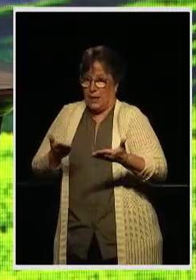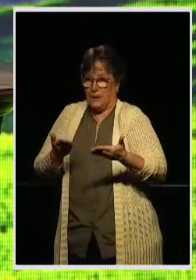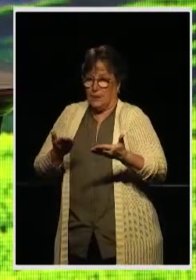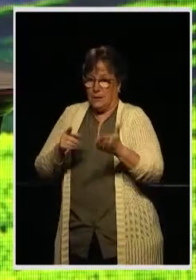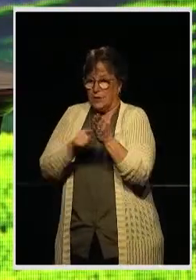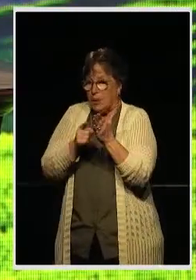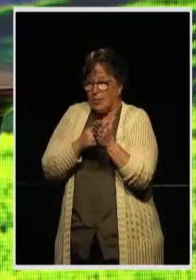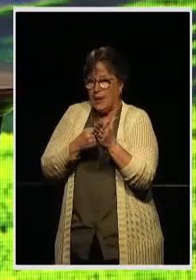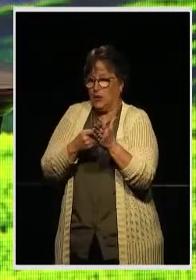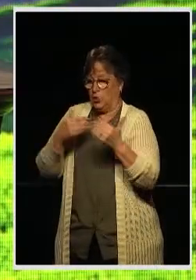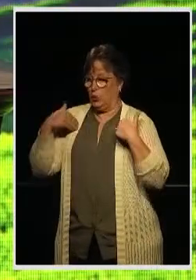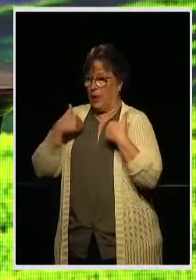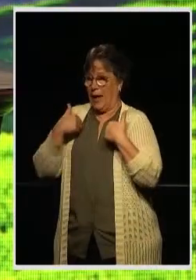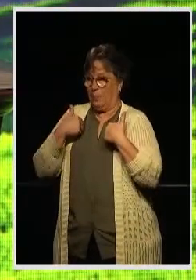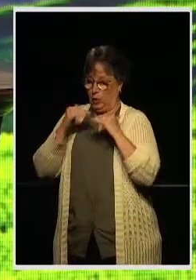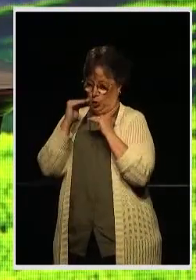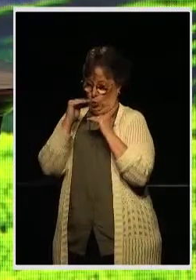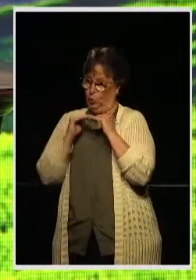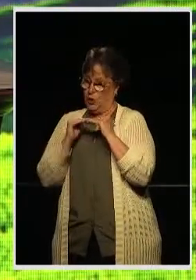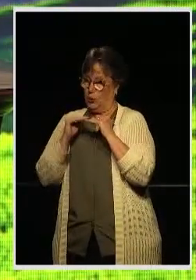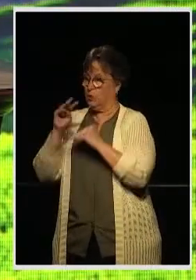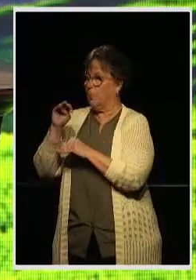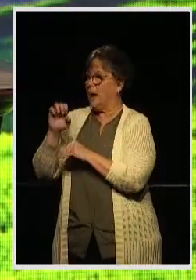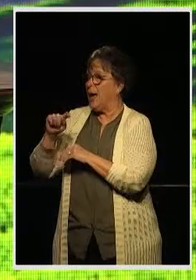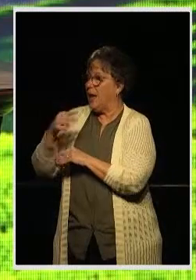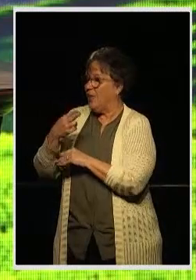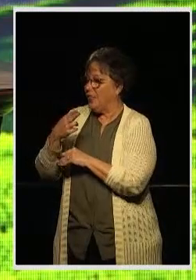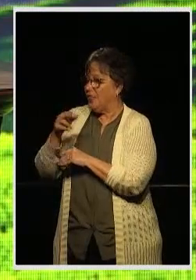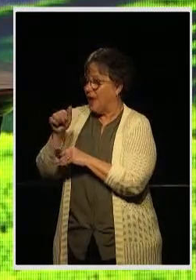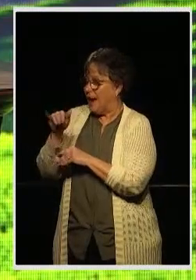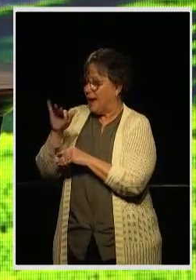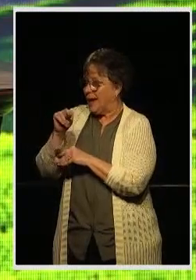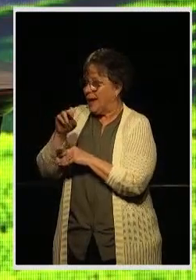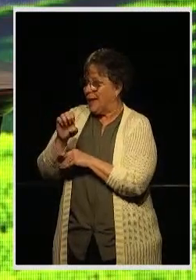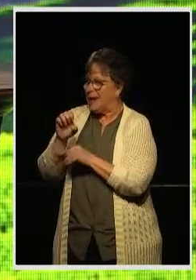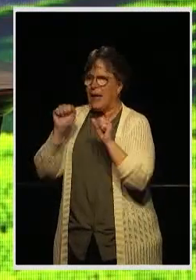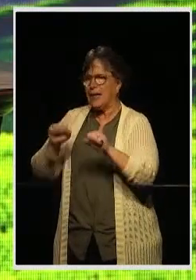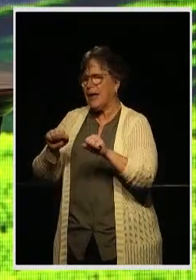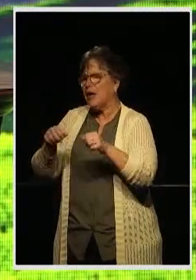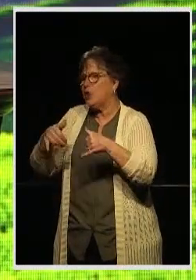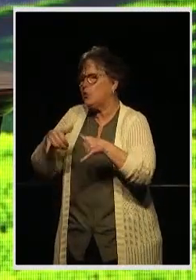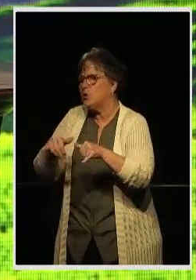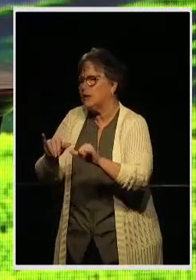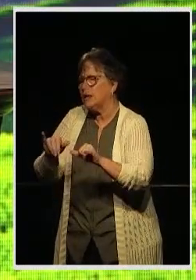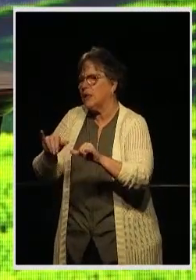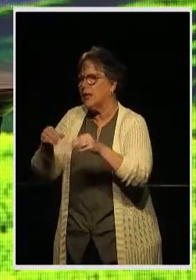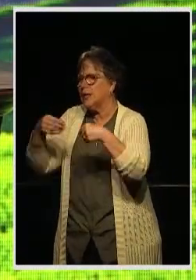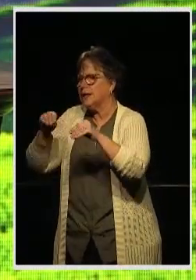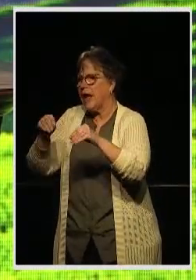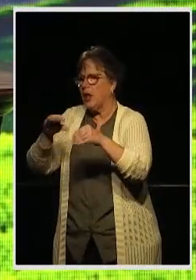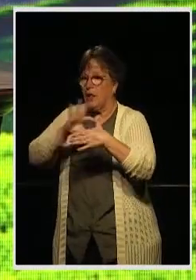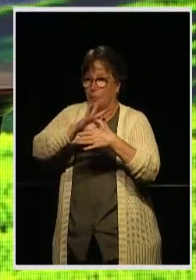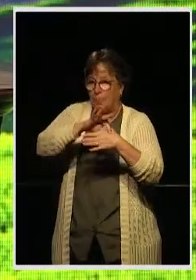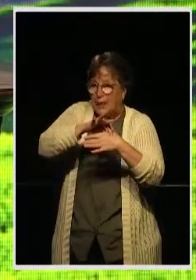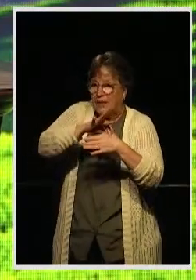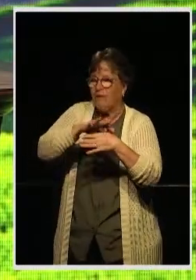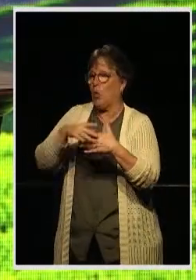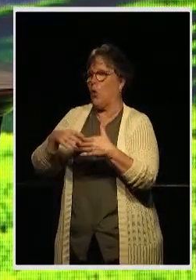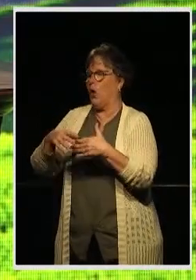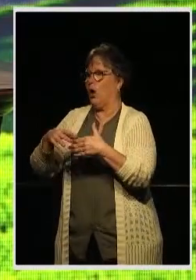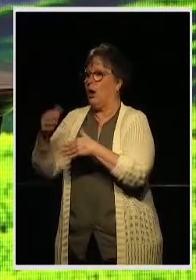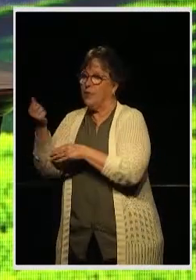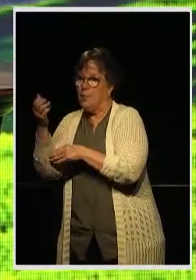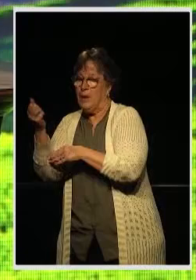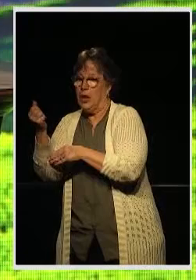reduce methane, can you then still sell that milk or that beef outside to, for instance, South Korea, who might